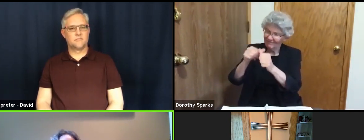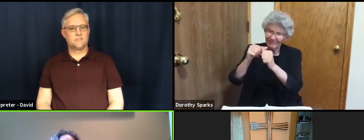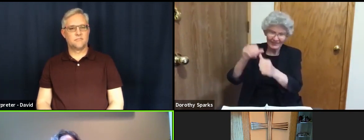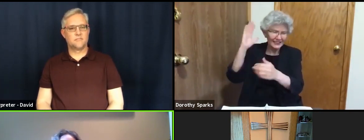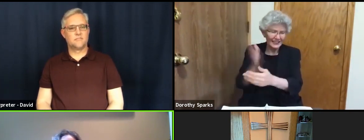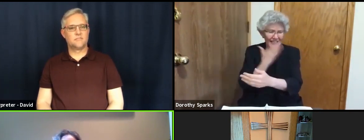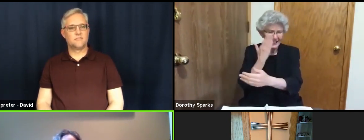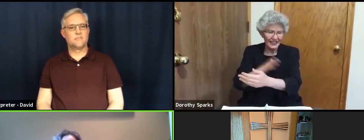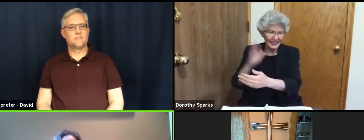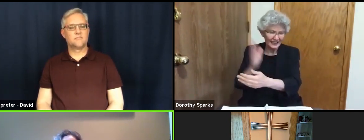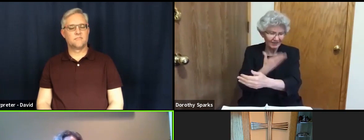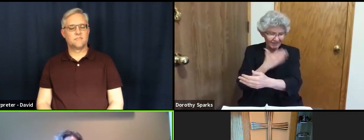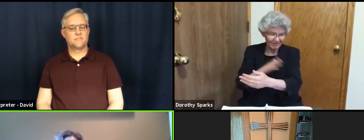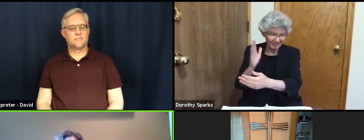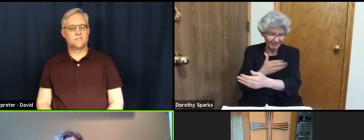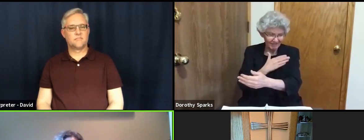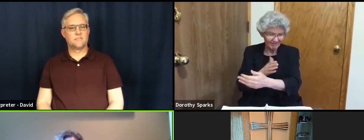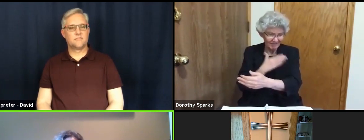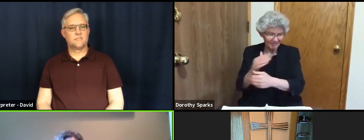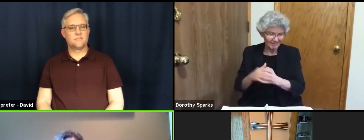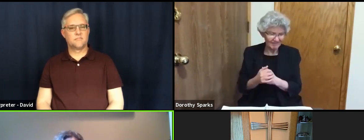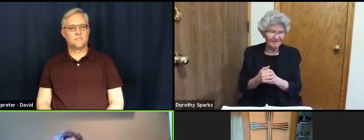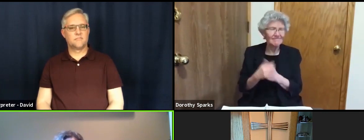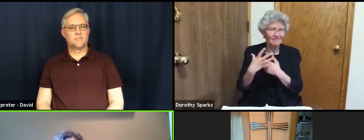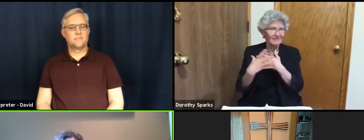their unending song.